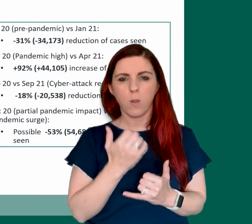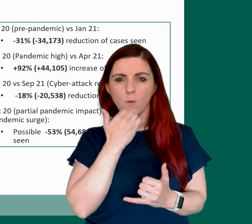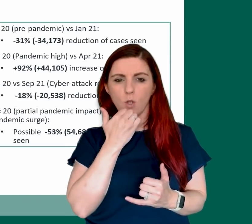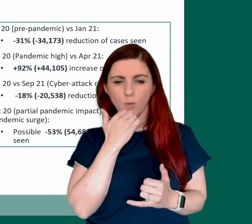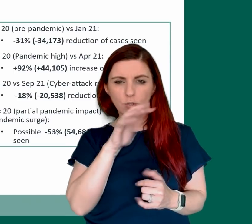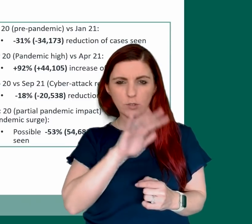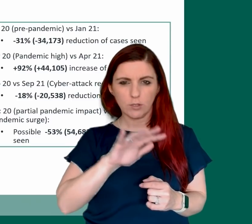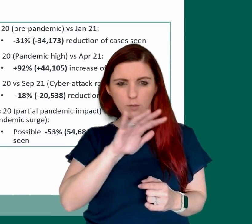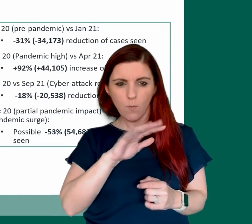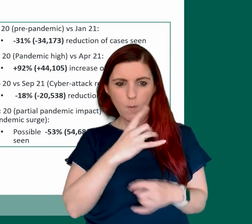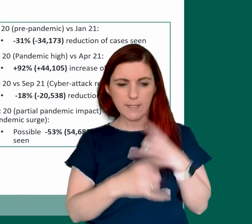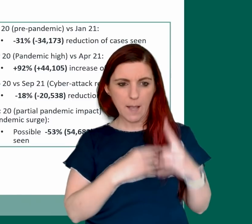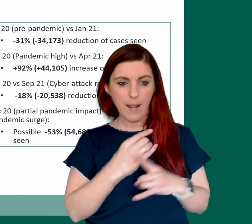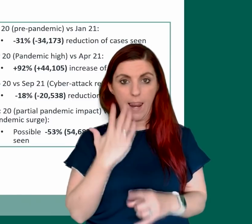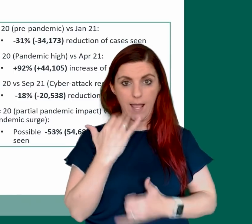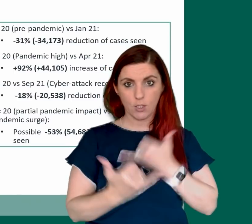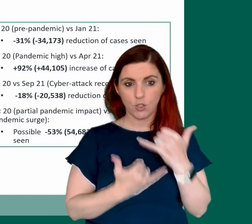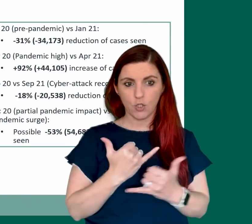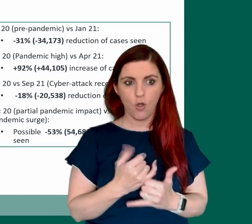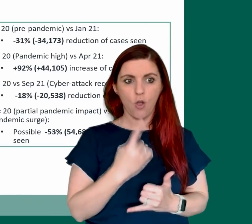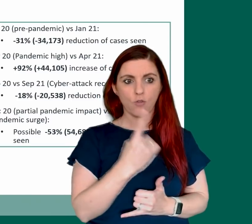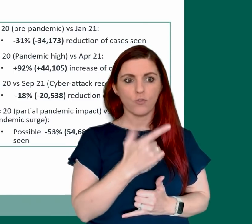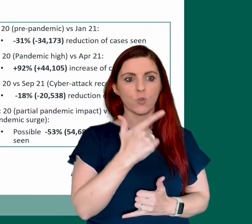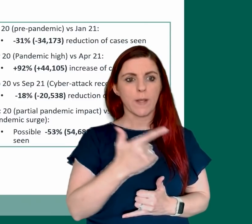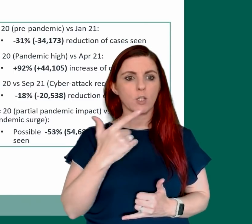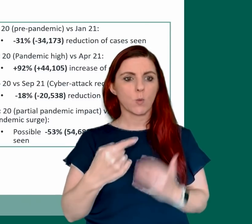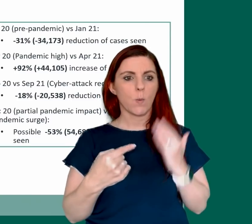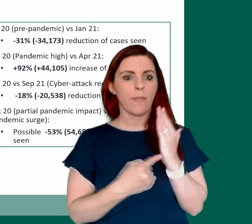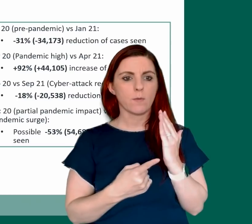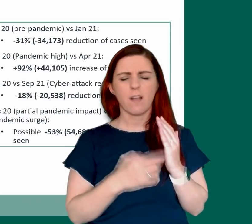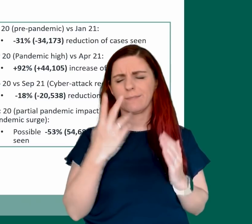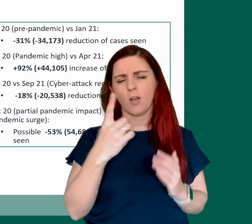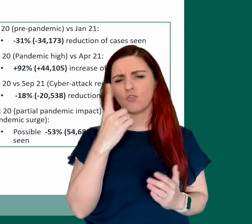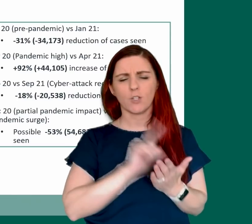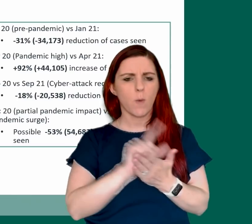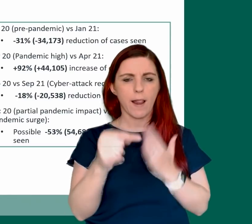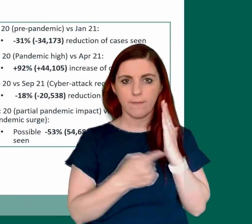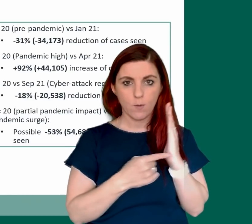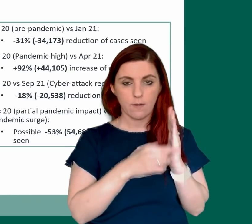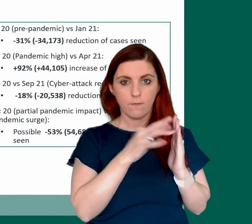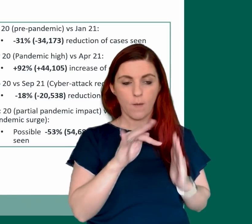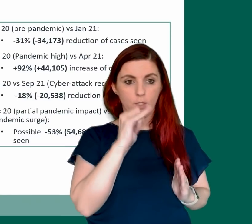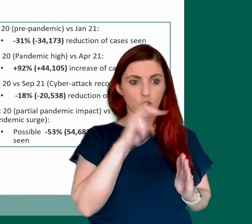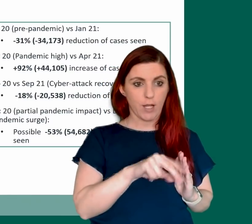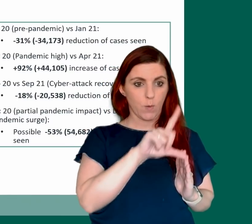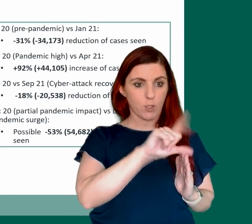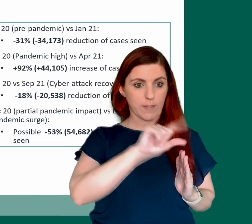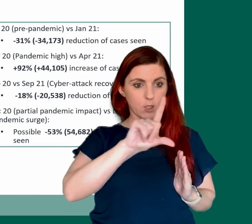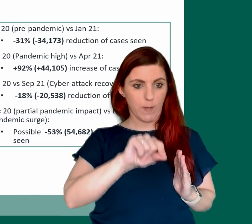terms of those areas. Last year, 122,000 or 112,000 even in January of